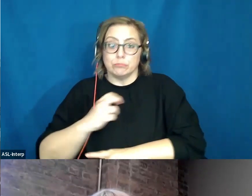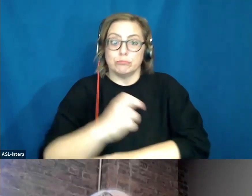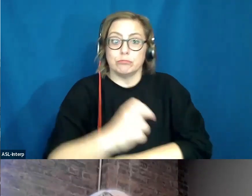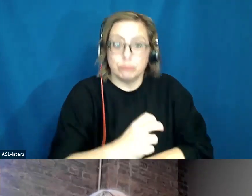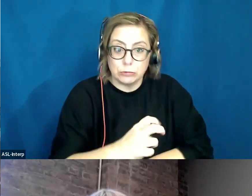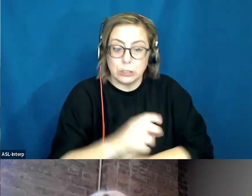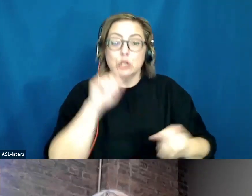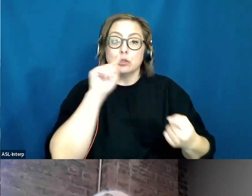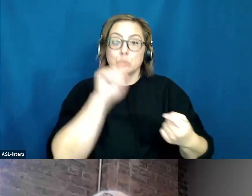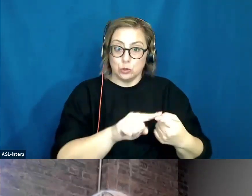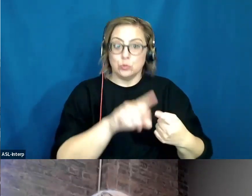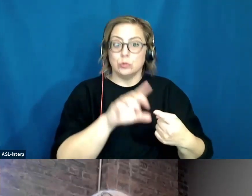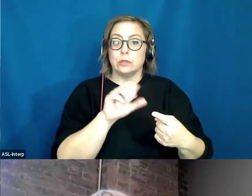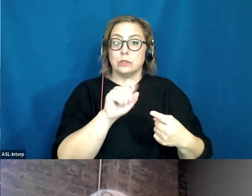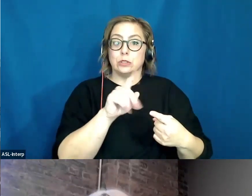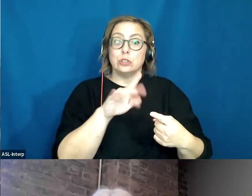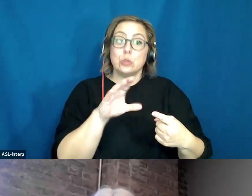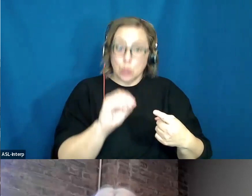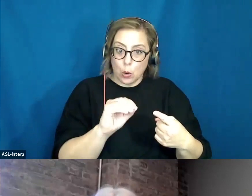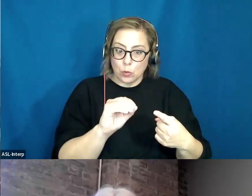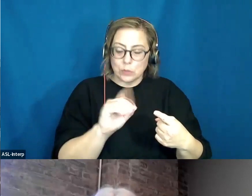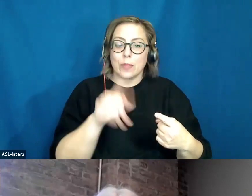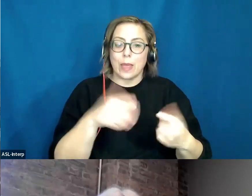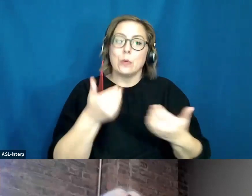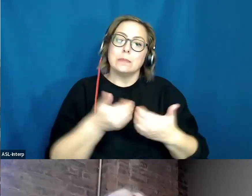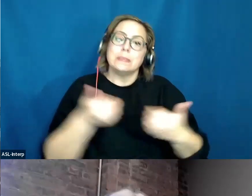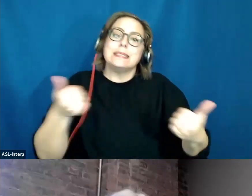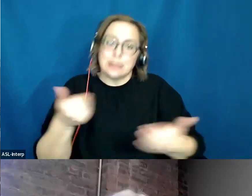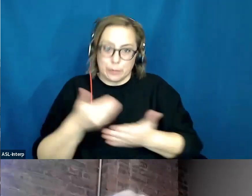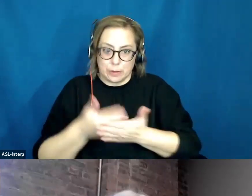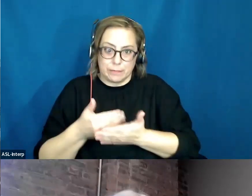costs outside of what your actual grant is for.